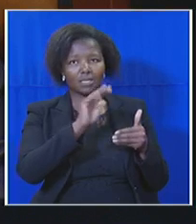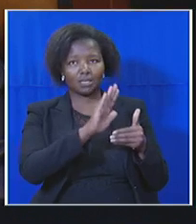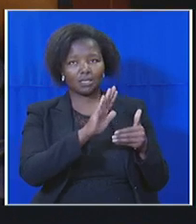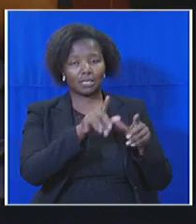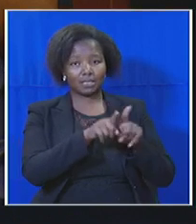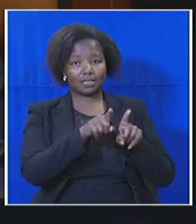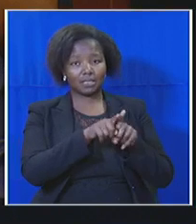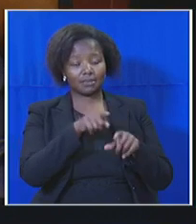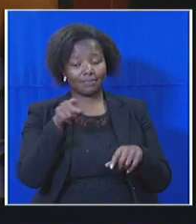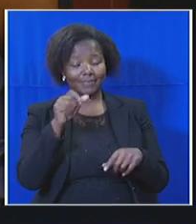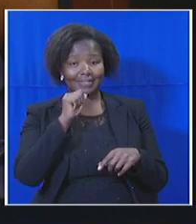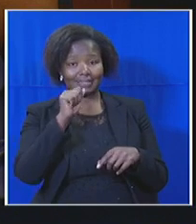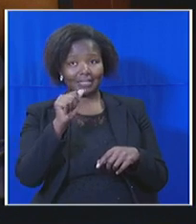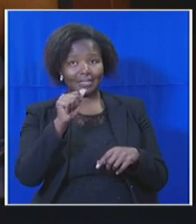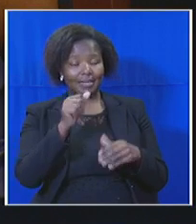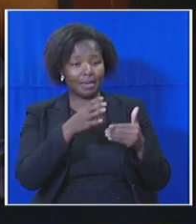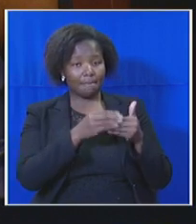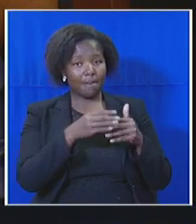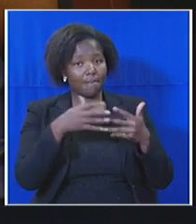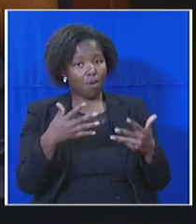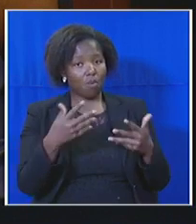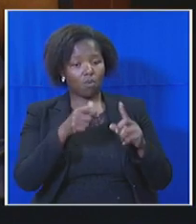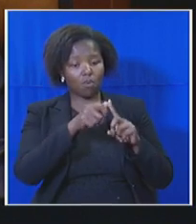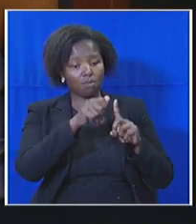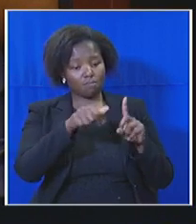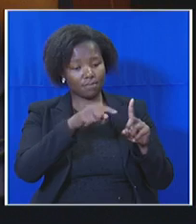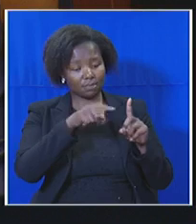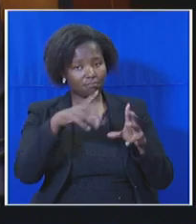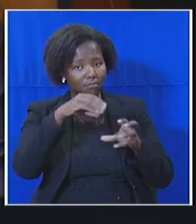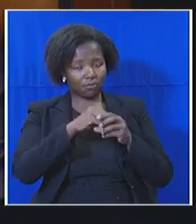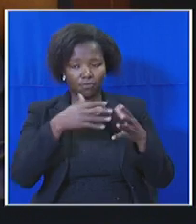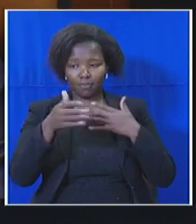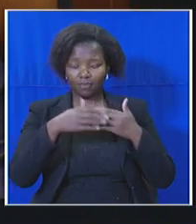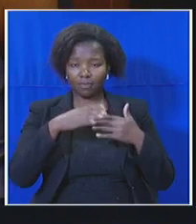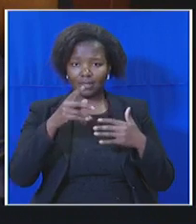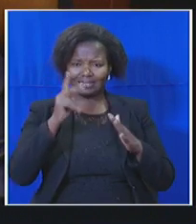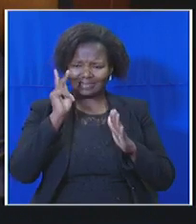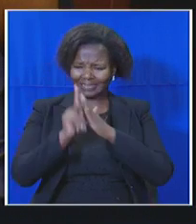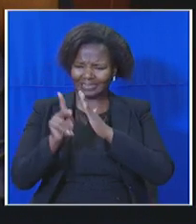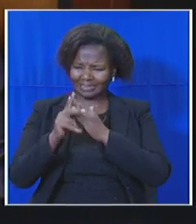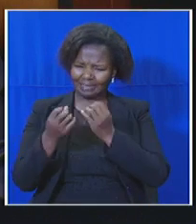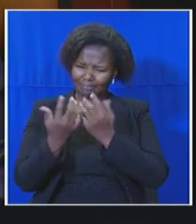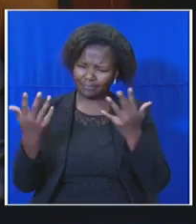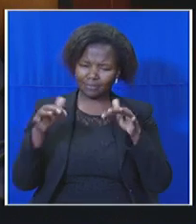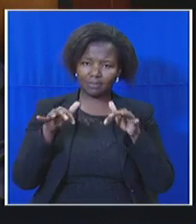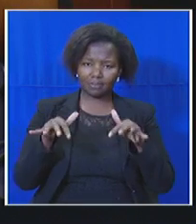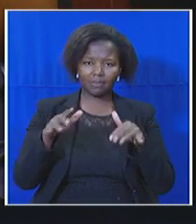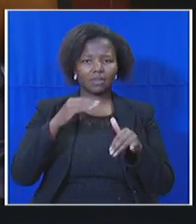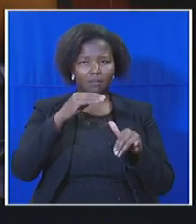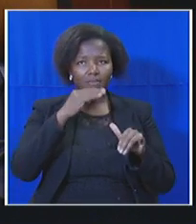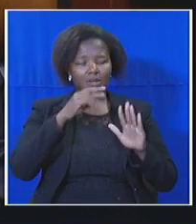that members, either individually or collectively, were involved in crimes against humanity is clearly